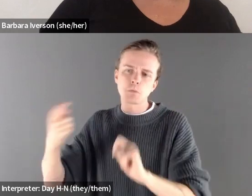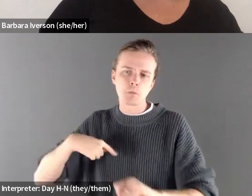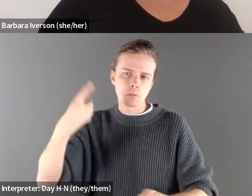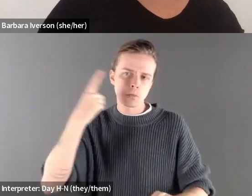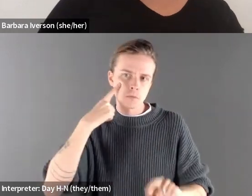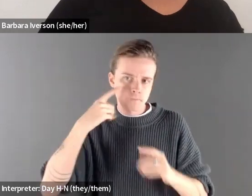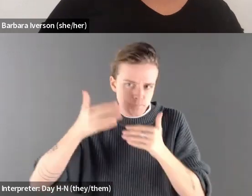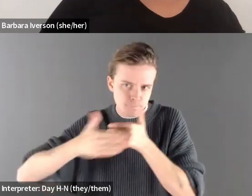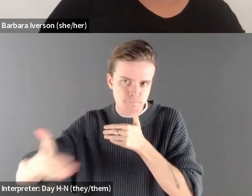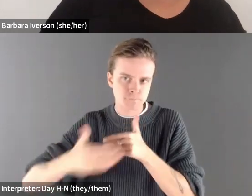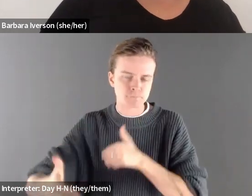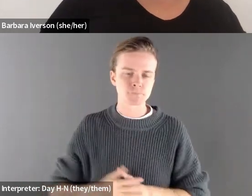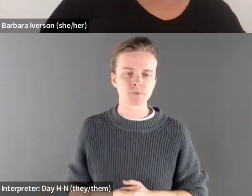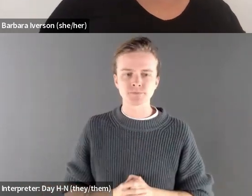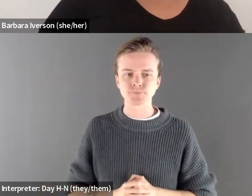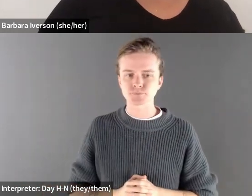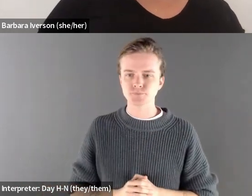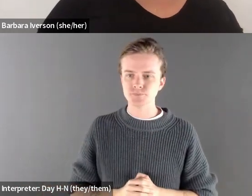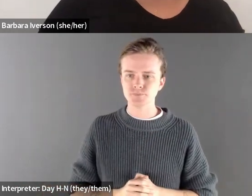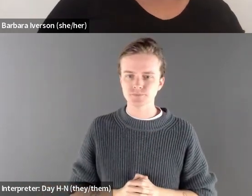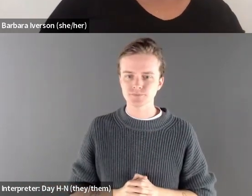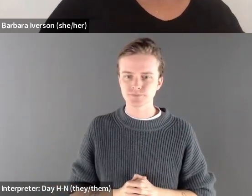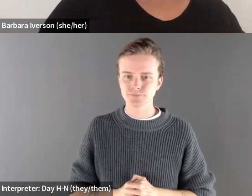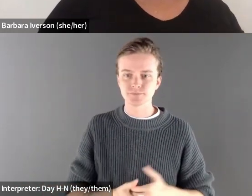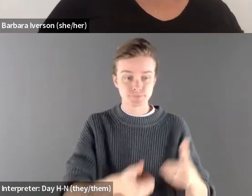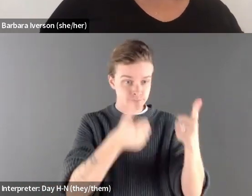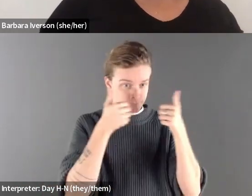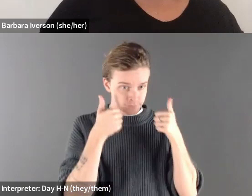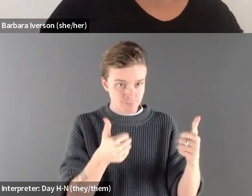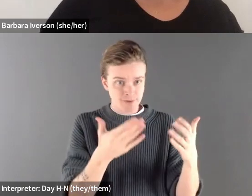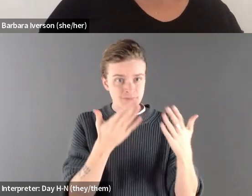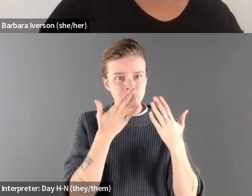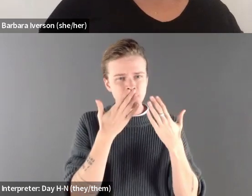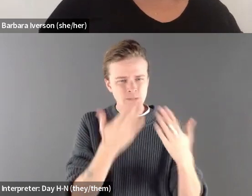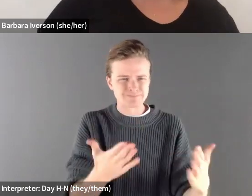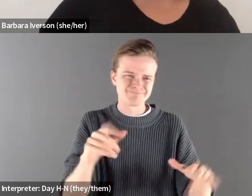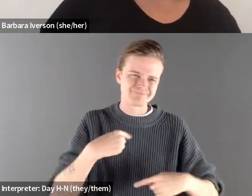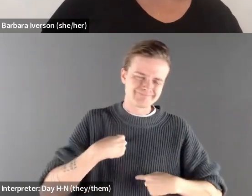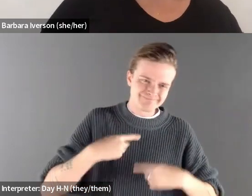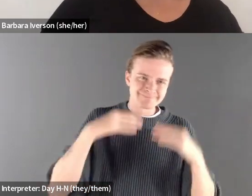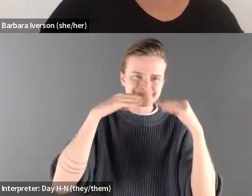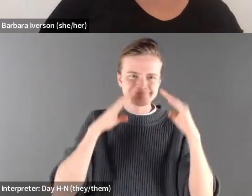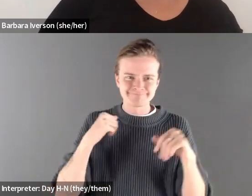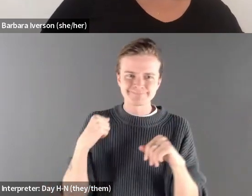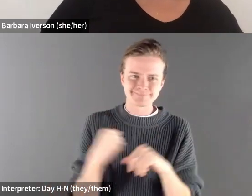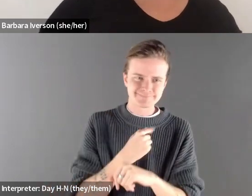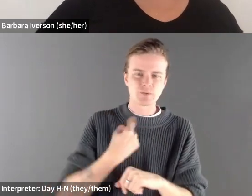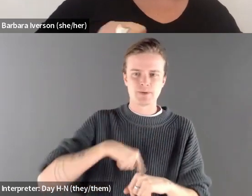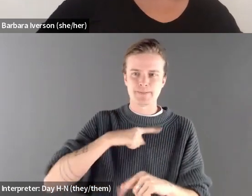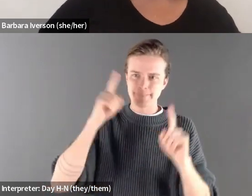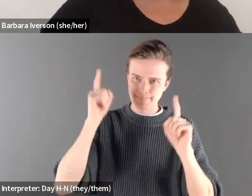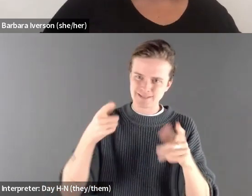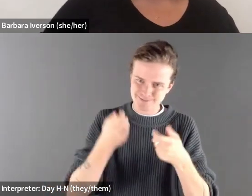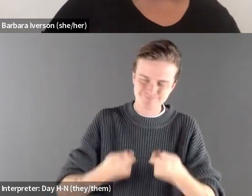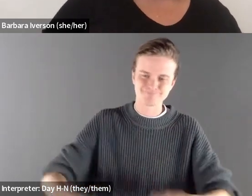Okay, thanks. And unfortunately, we're going to have to wrap it up here. I know that we've